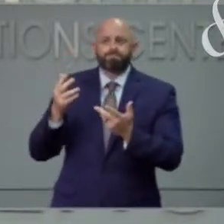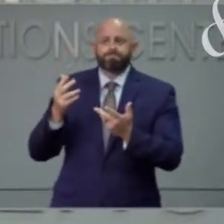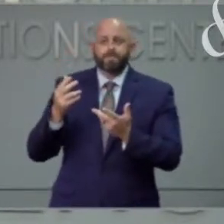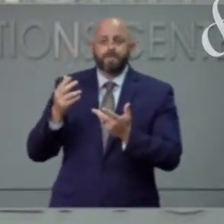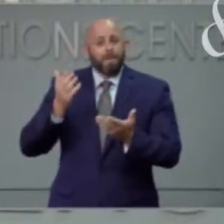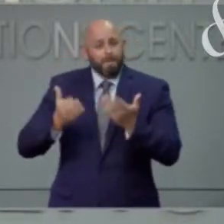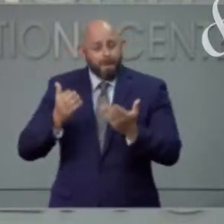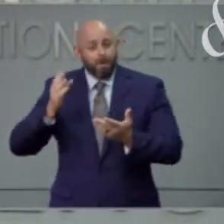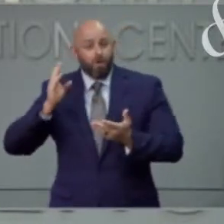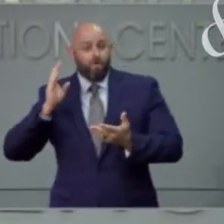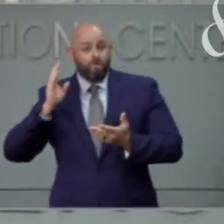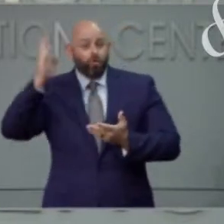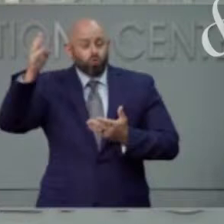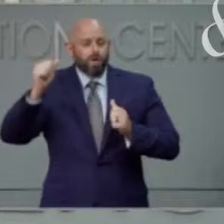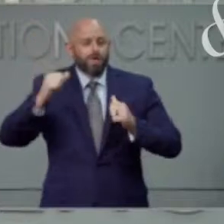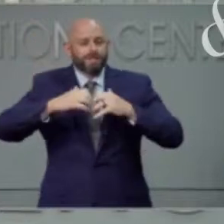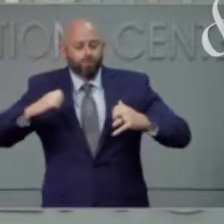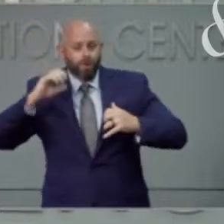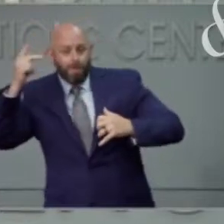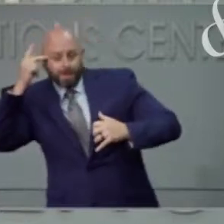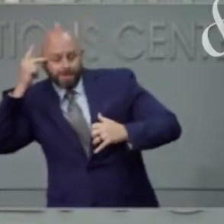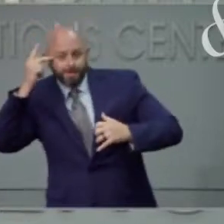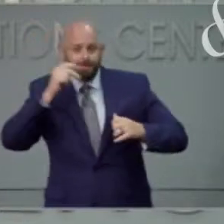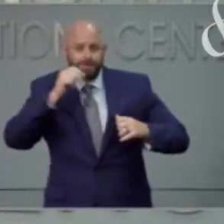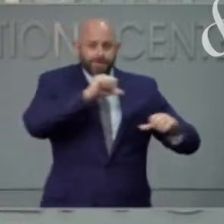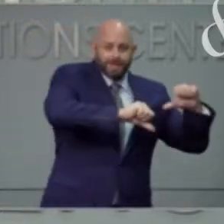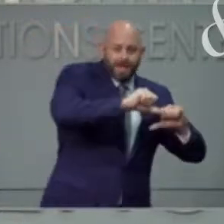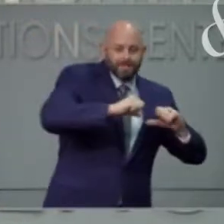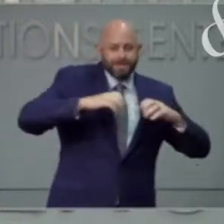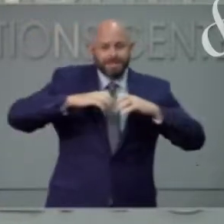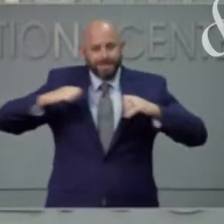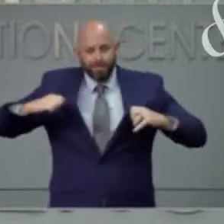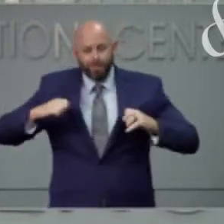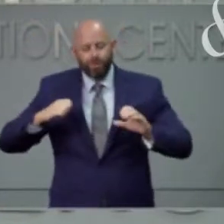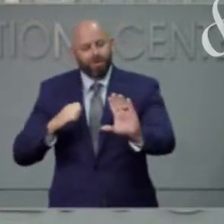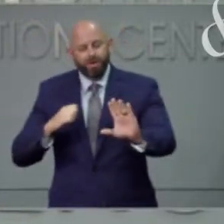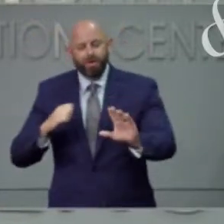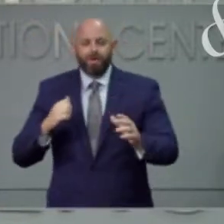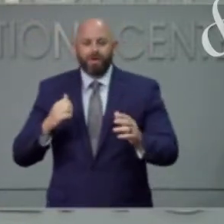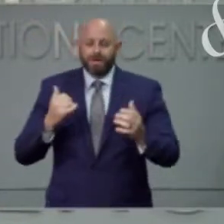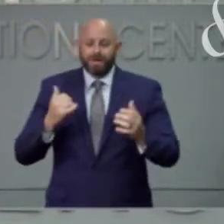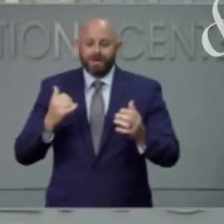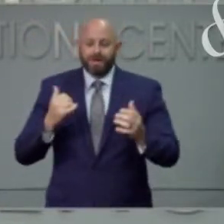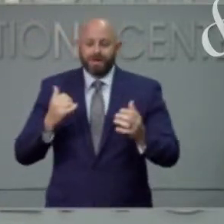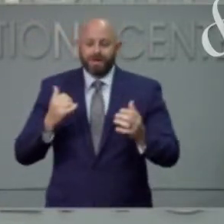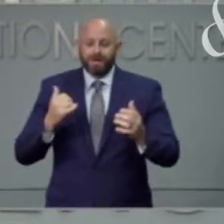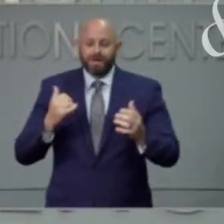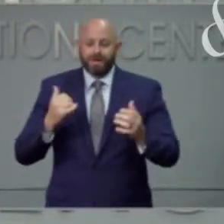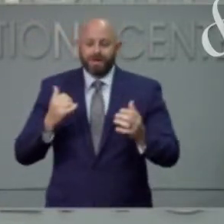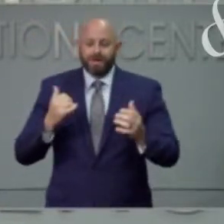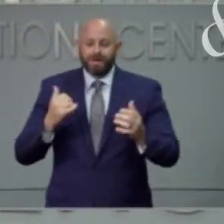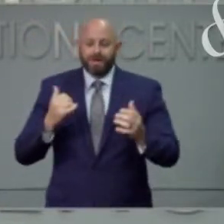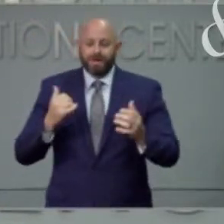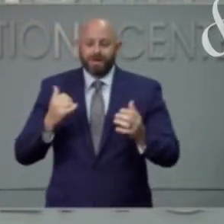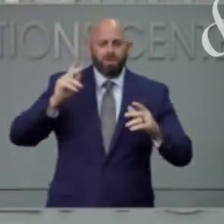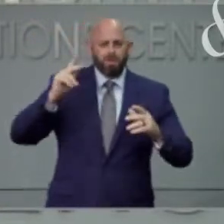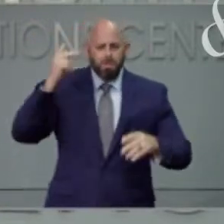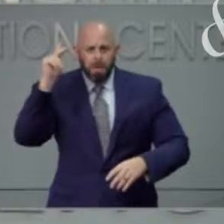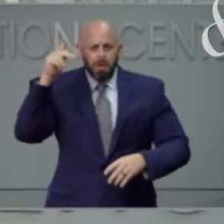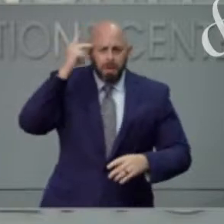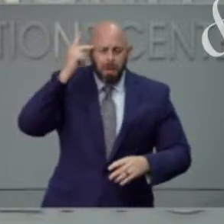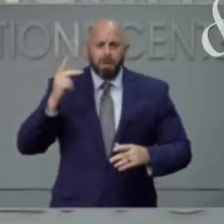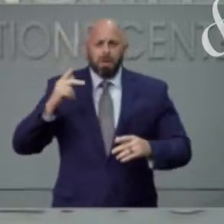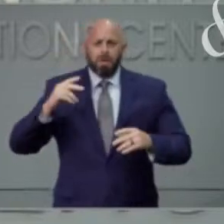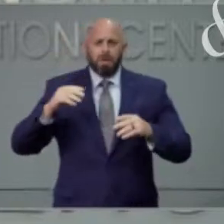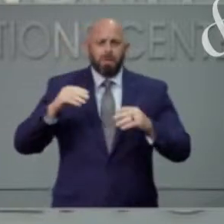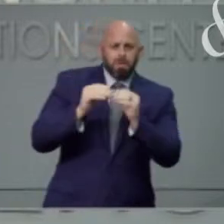away from this election and taken out of the context of this election, because we all come together as